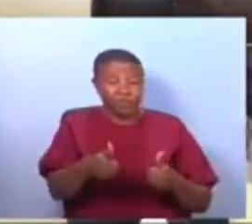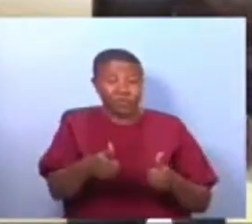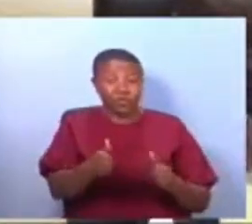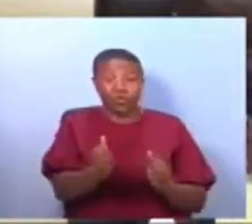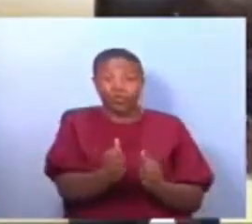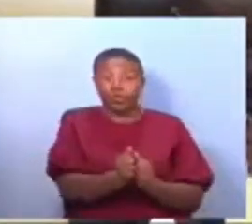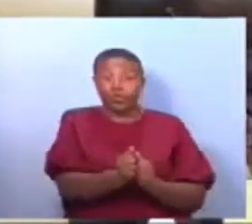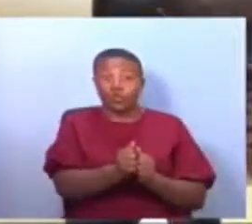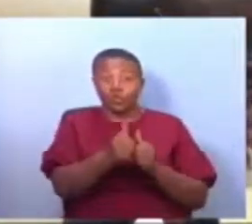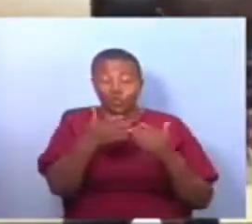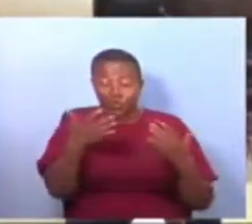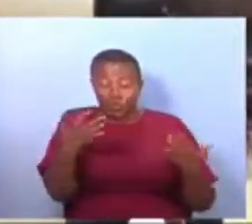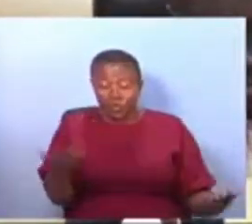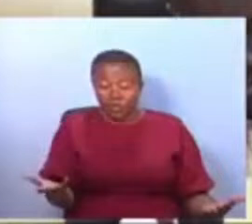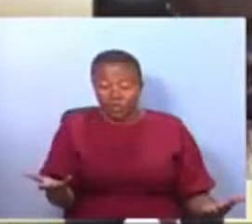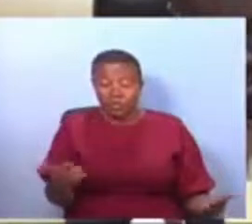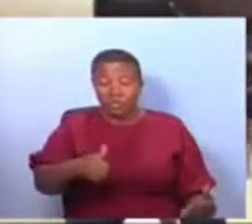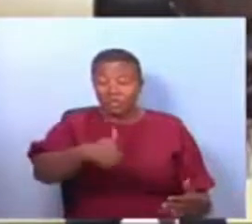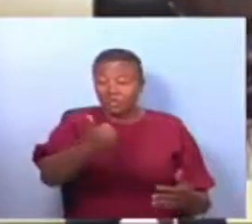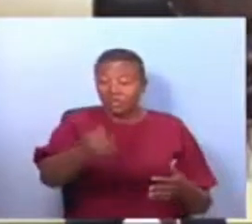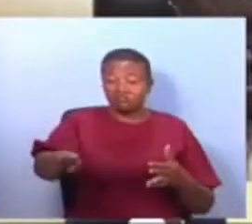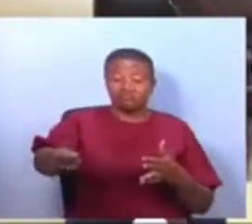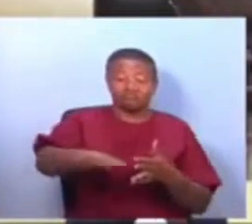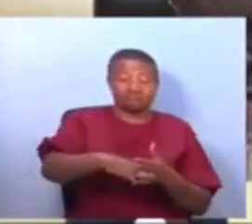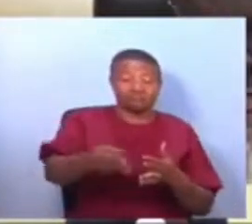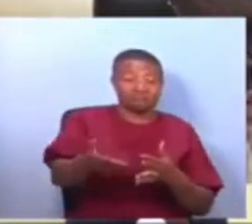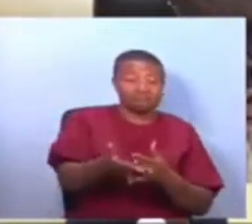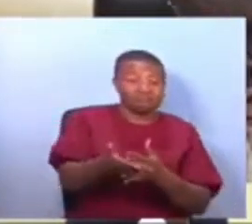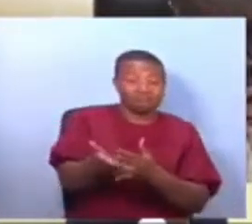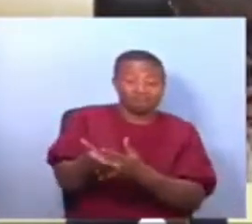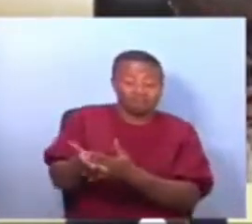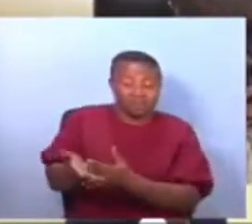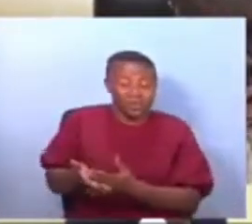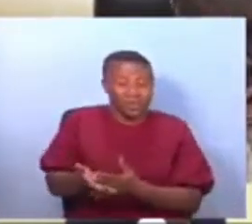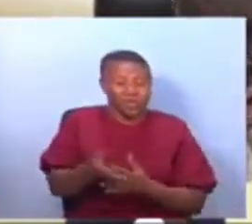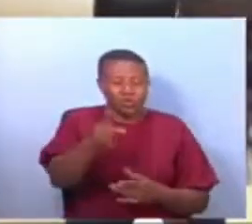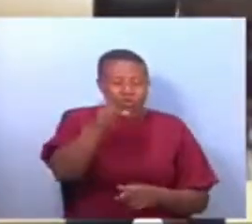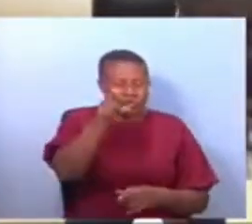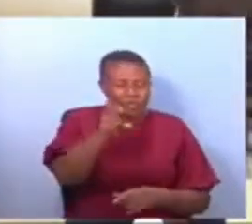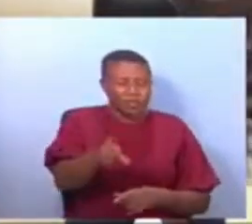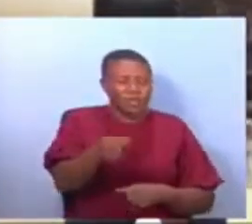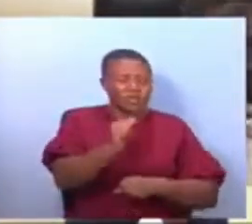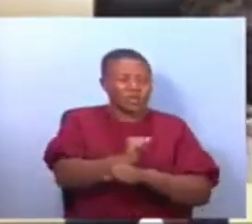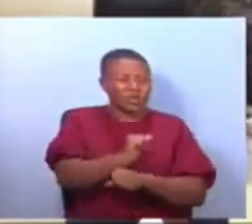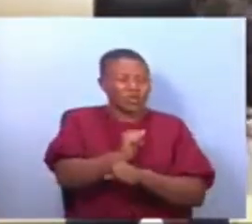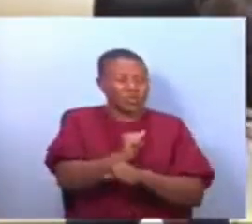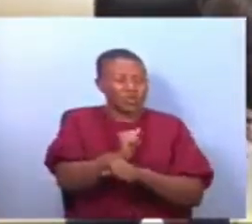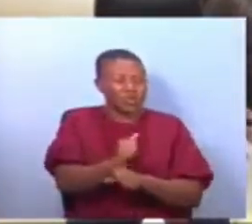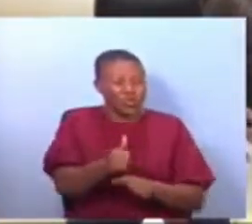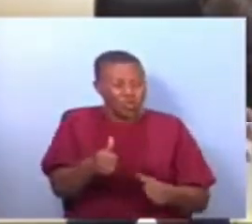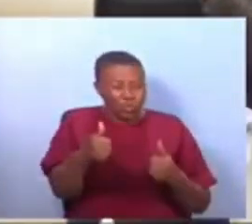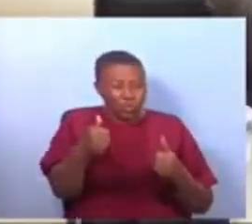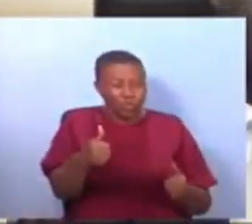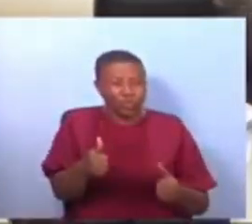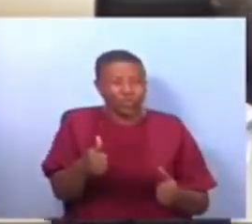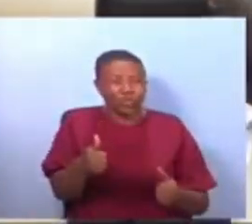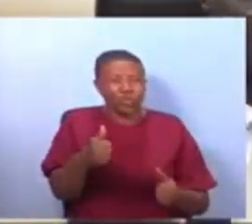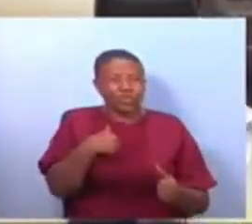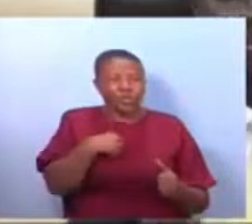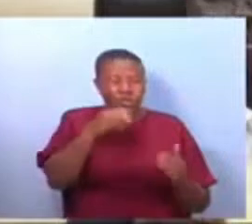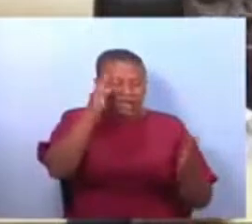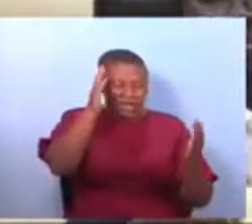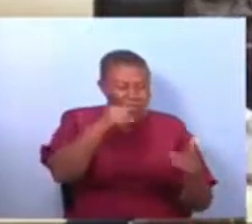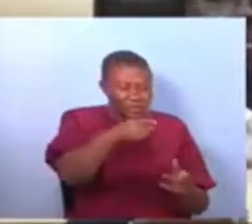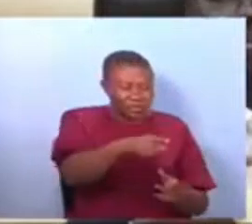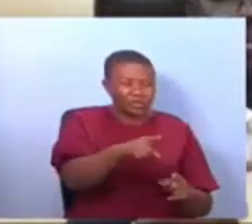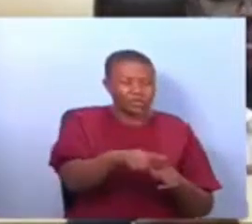without constant interruptions, and we expect you to be productive. We expect you to cooperate as